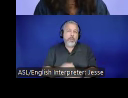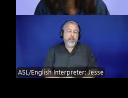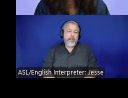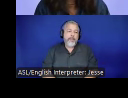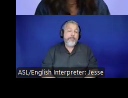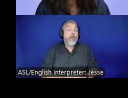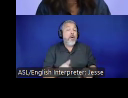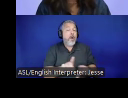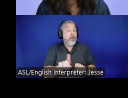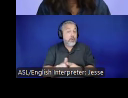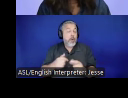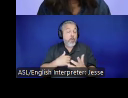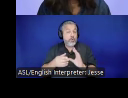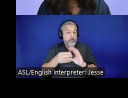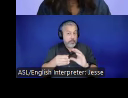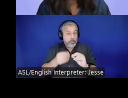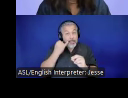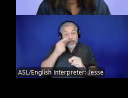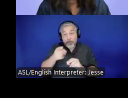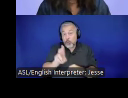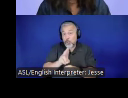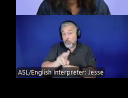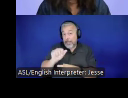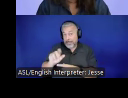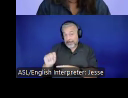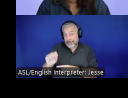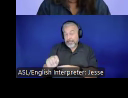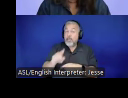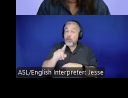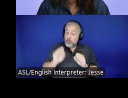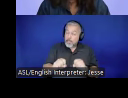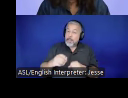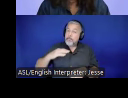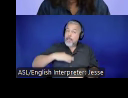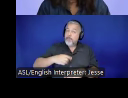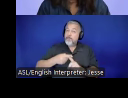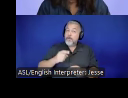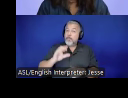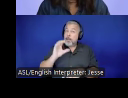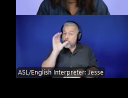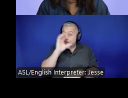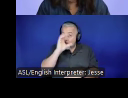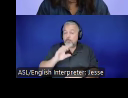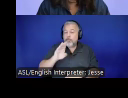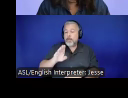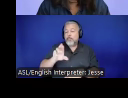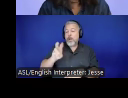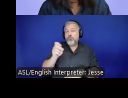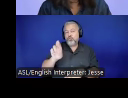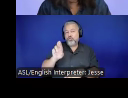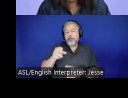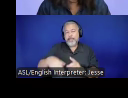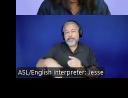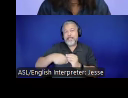Additionally, I wanted to mention that if you're using AT, you can also benefit from browser extensions and settings that